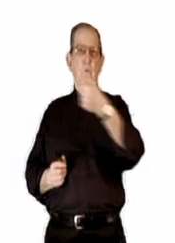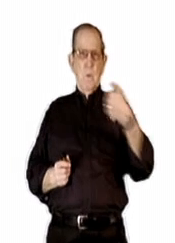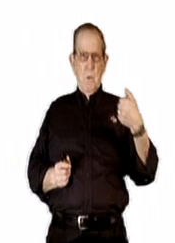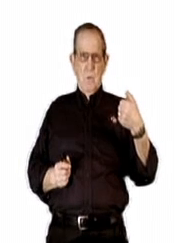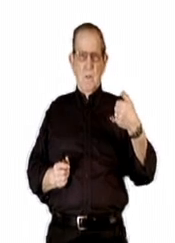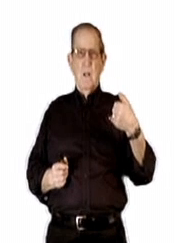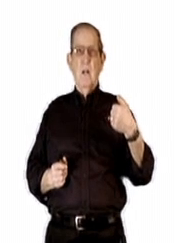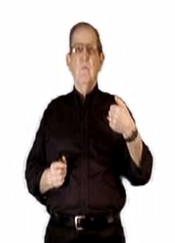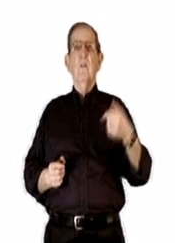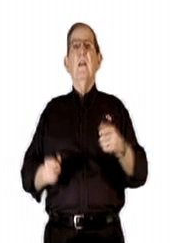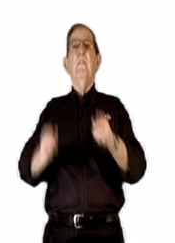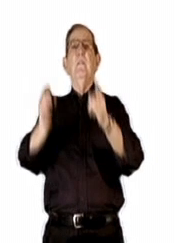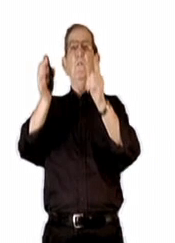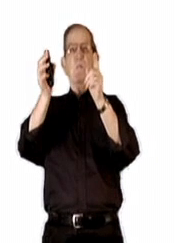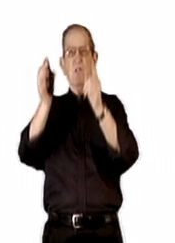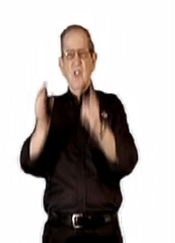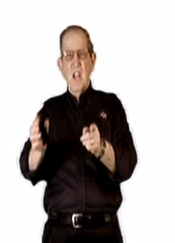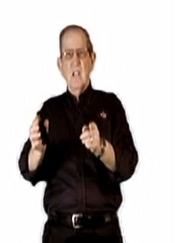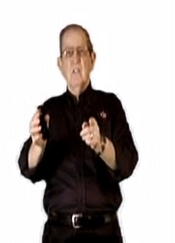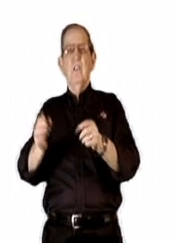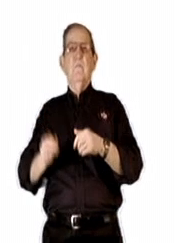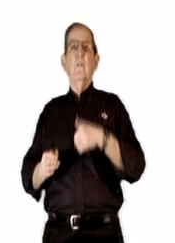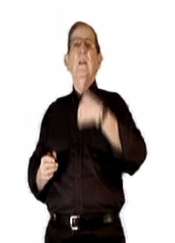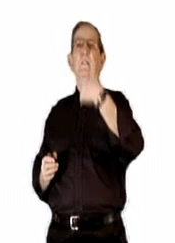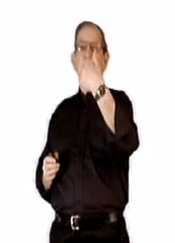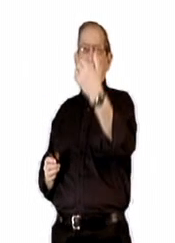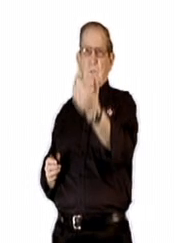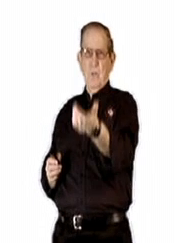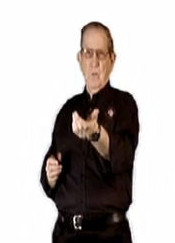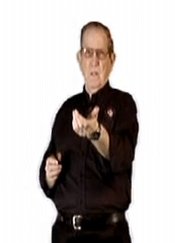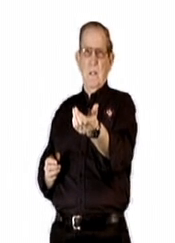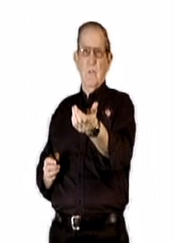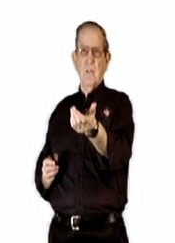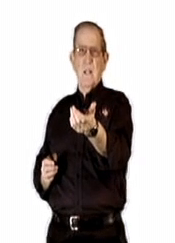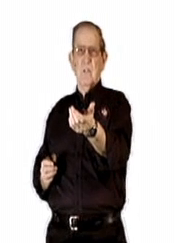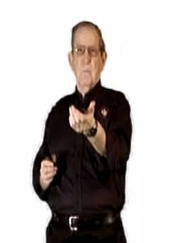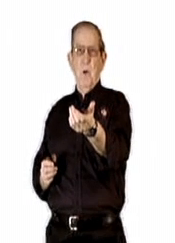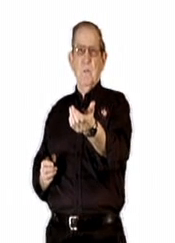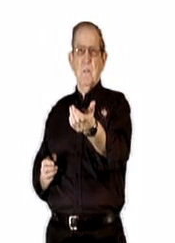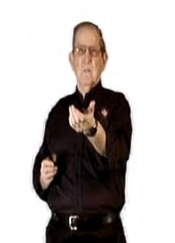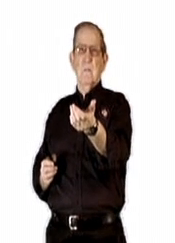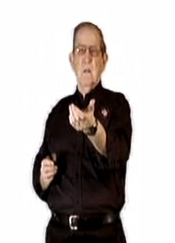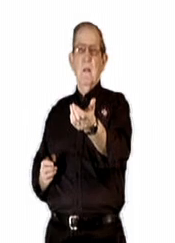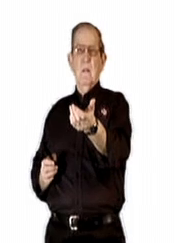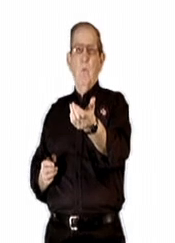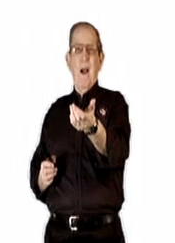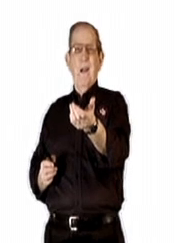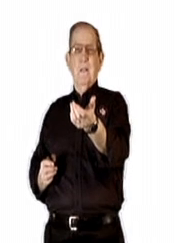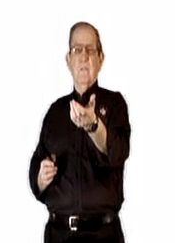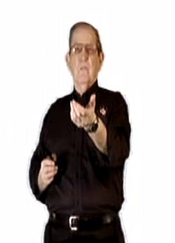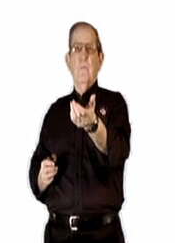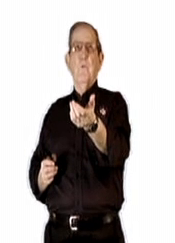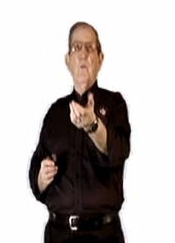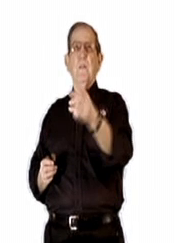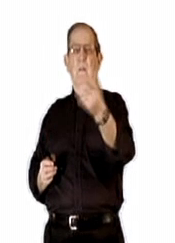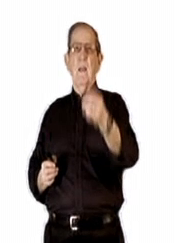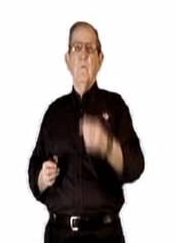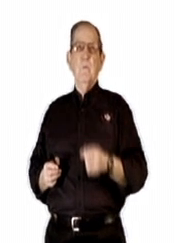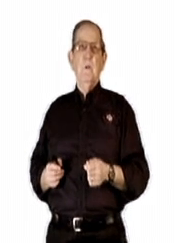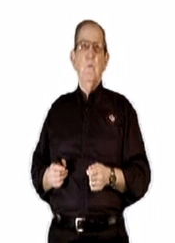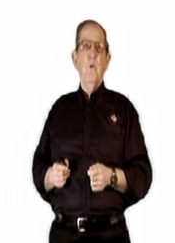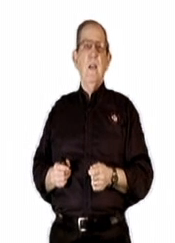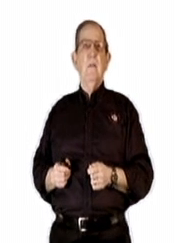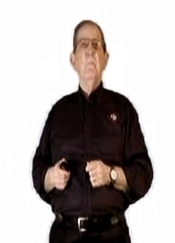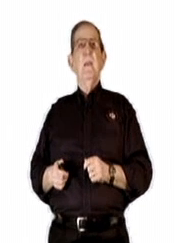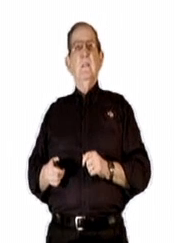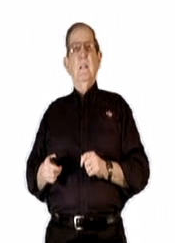if you remove the cover and then move a second cover to get to the energized components and wiring and so forth, and then that would